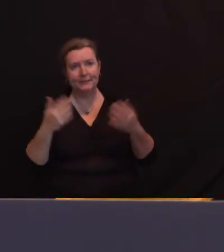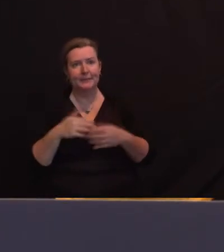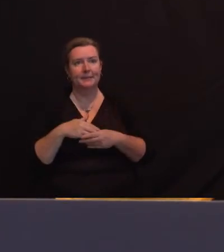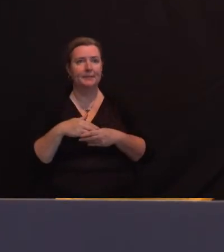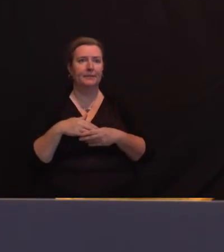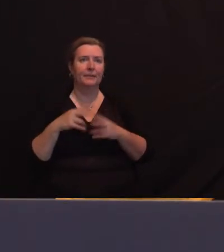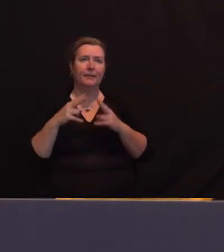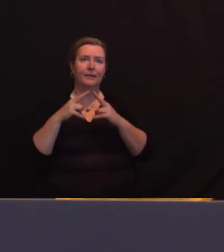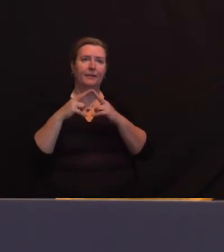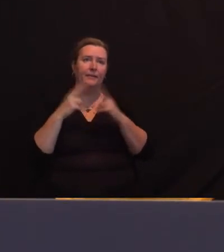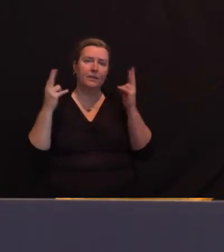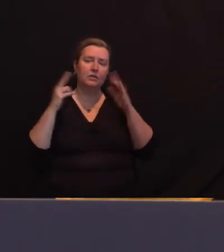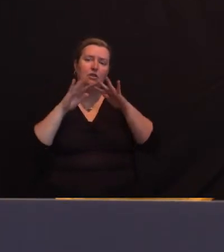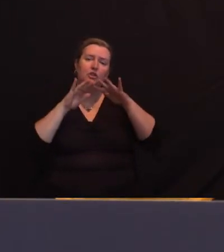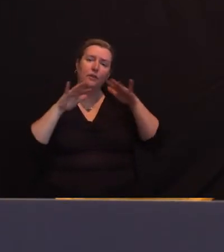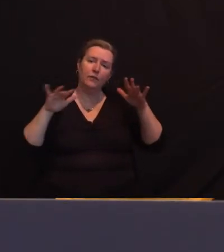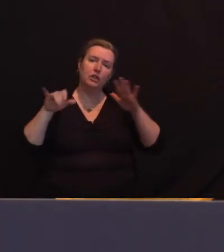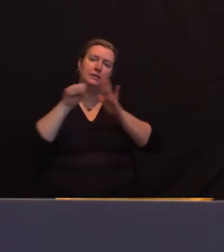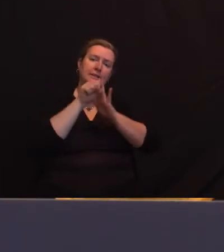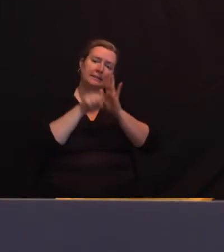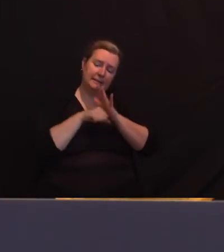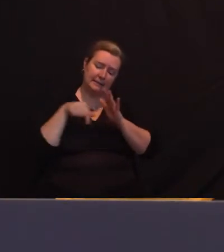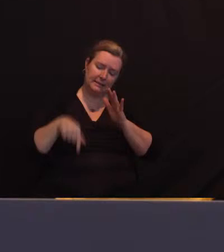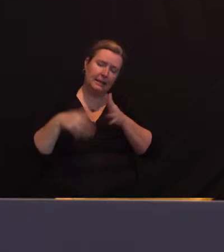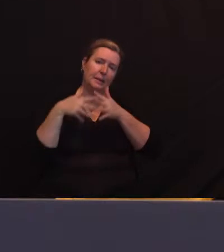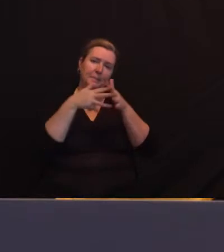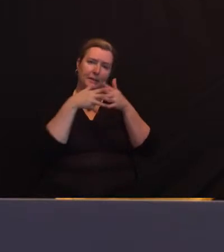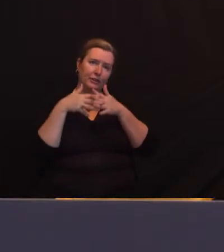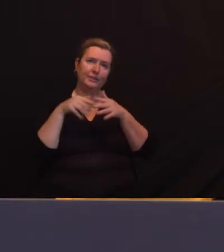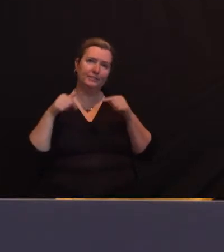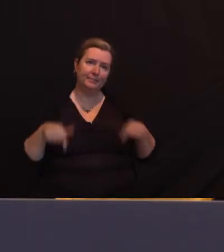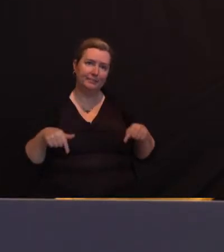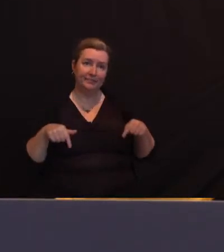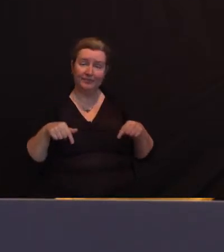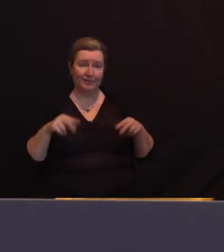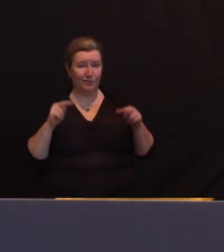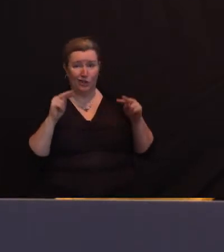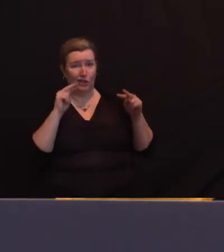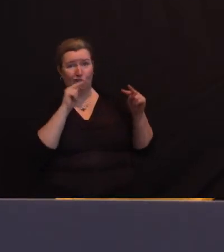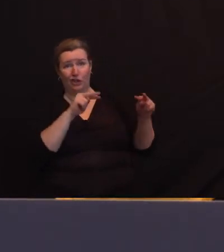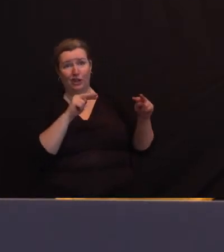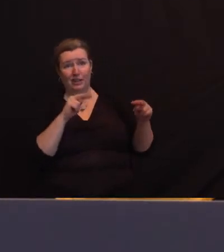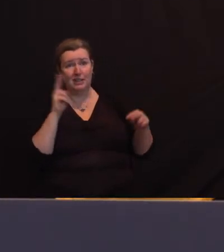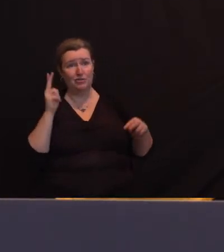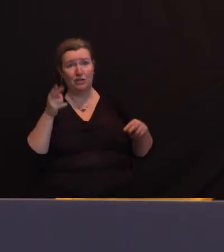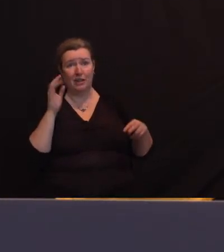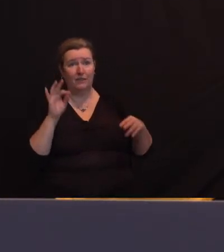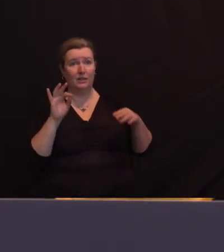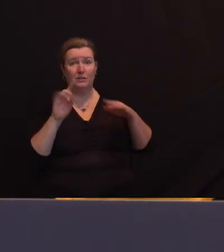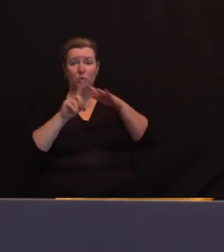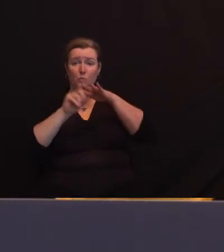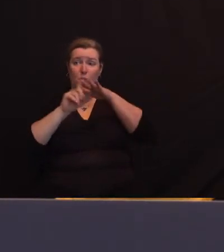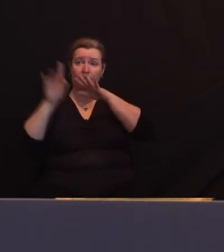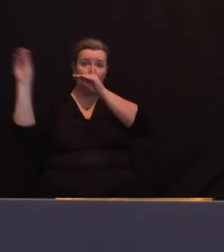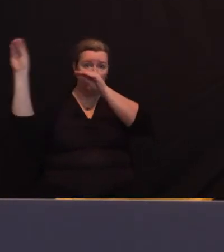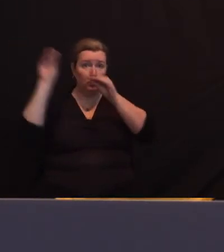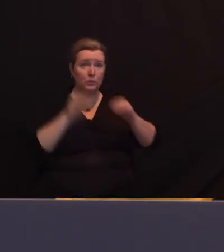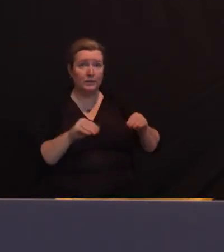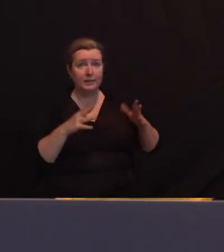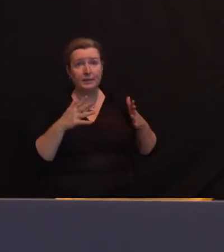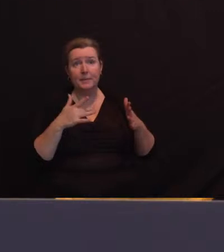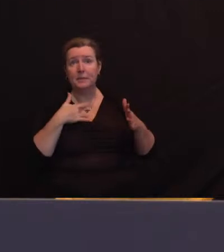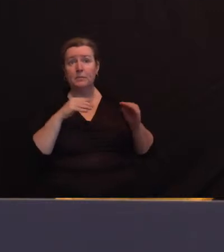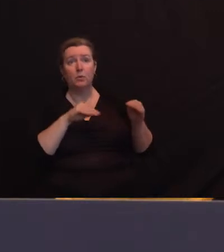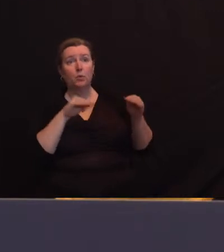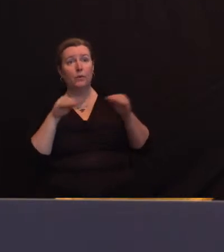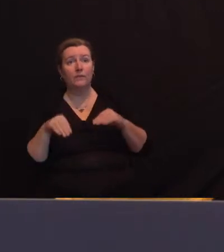in America. When you have, if you look at the history of refugees and where they ultimately end up, they typically end